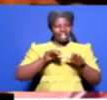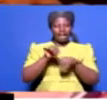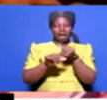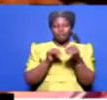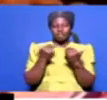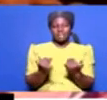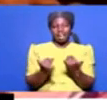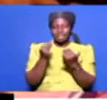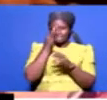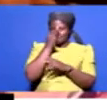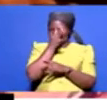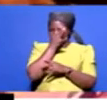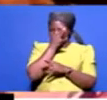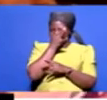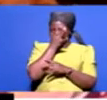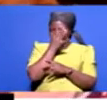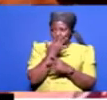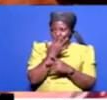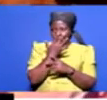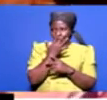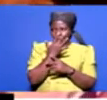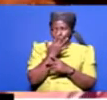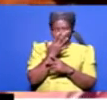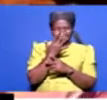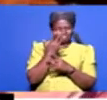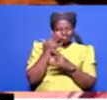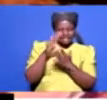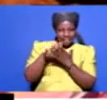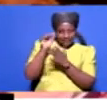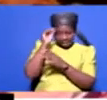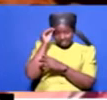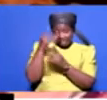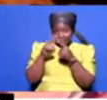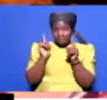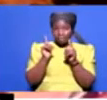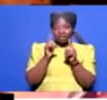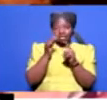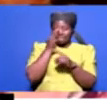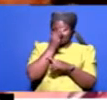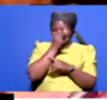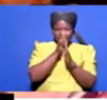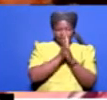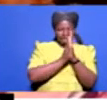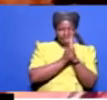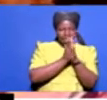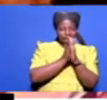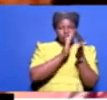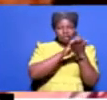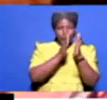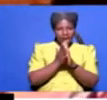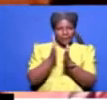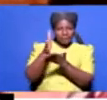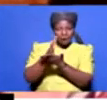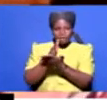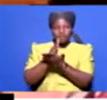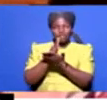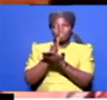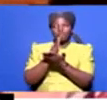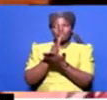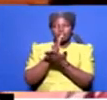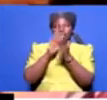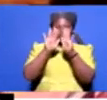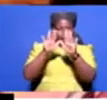Kibaki's peculiar venture. However, Kibaki's enthusiasm to become part of the novel adventure